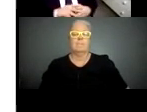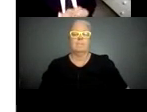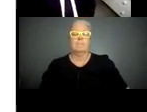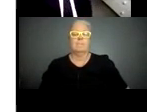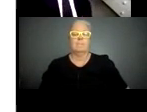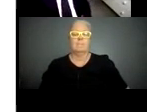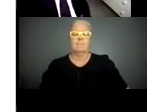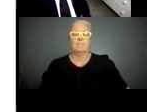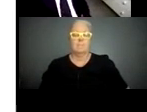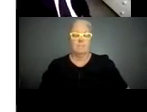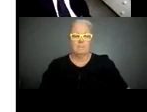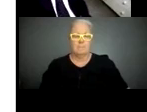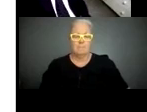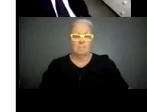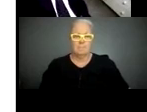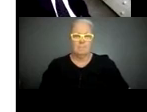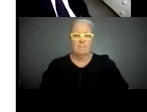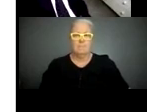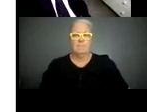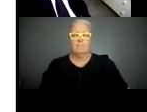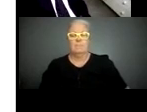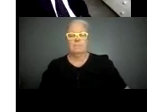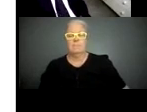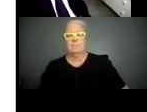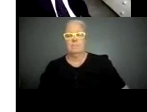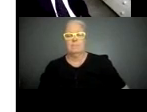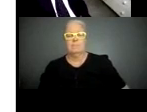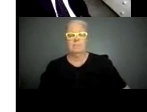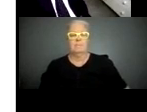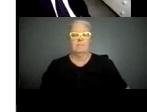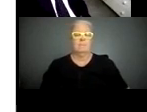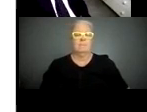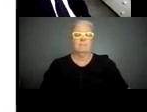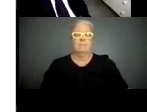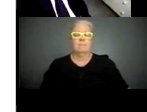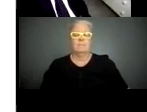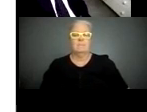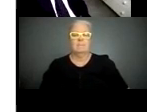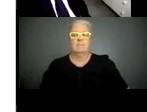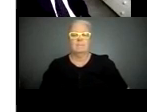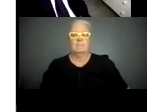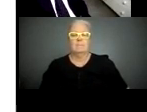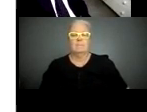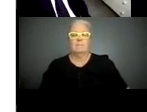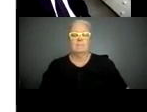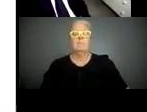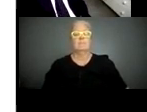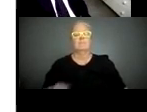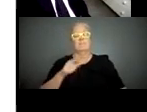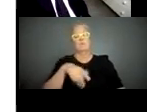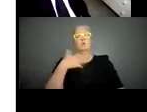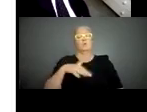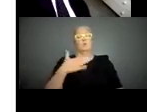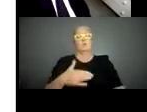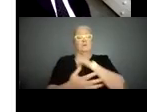Ebotwe Primary serves the township of Mdantsane in the Old Transkei. It is an area of high unemployment and poverty.